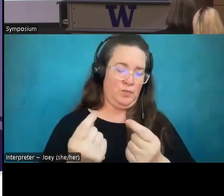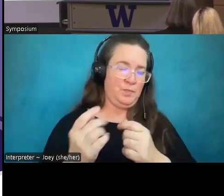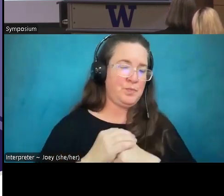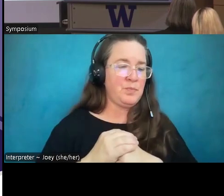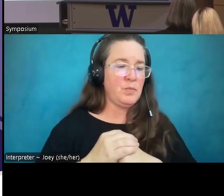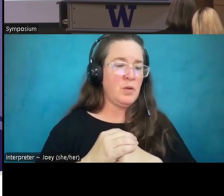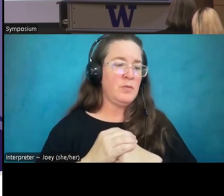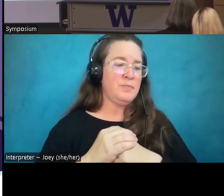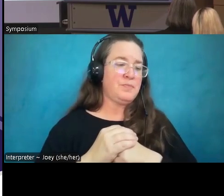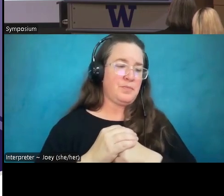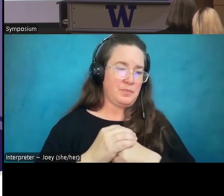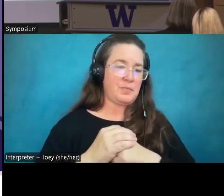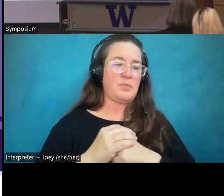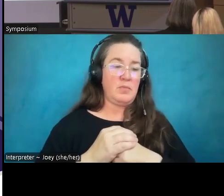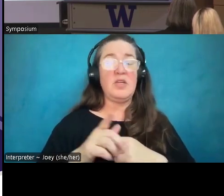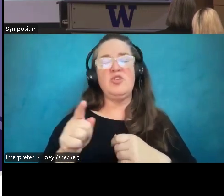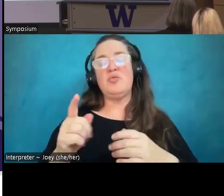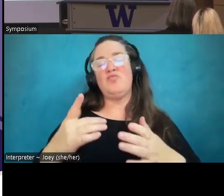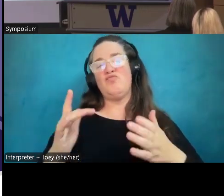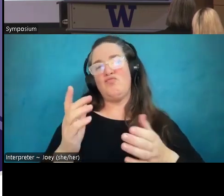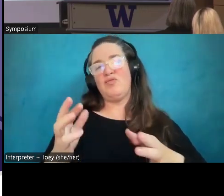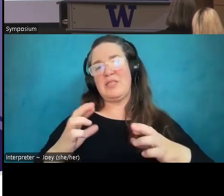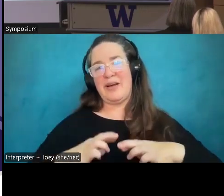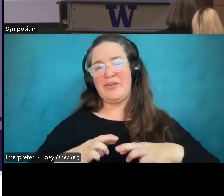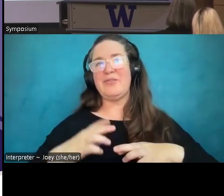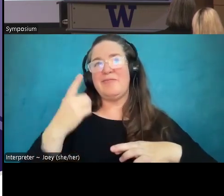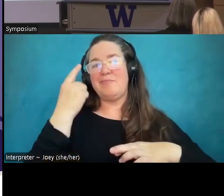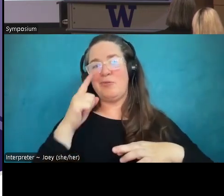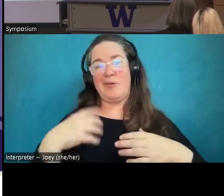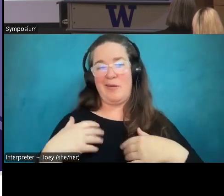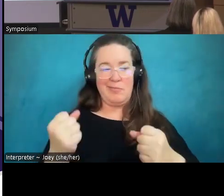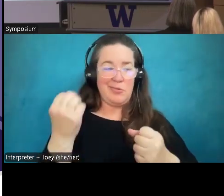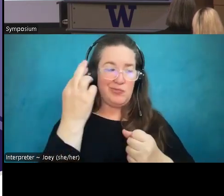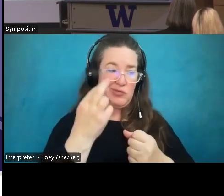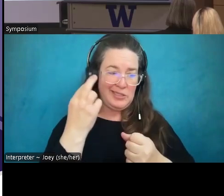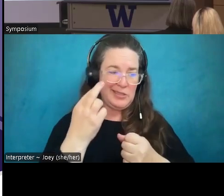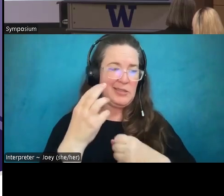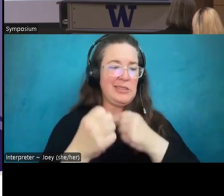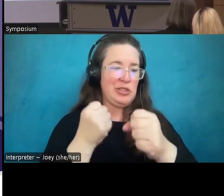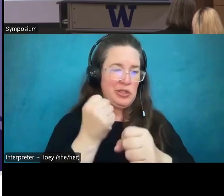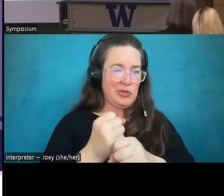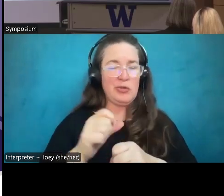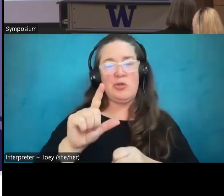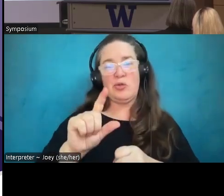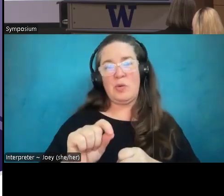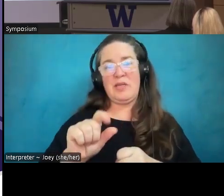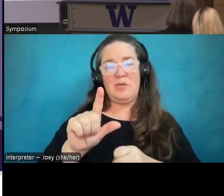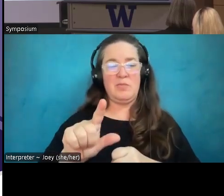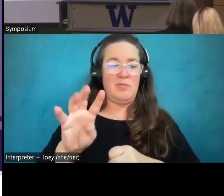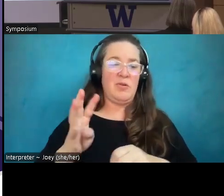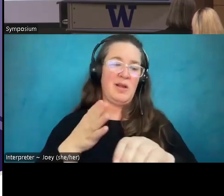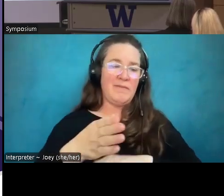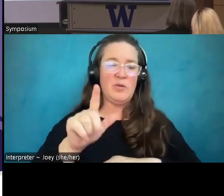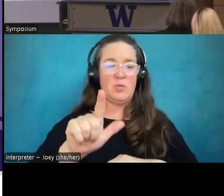2024, Jenny struggled to find adventures she could navigate. This is where the mandala dot art came into her